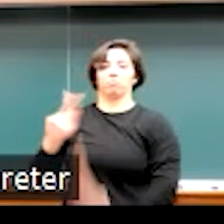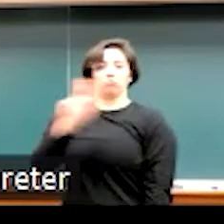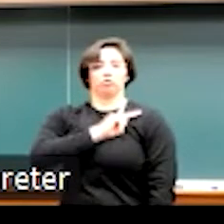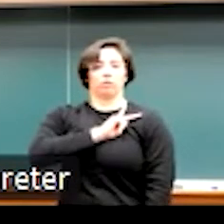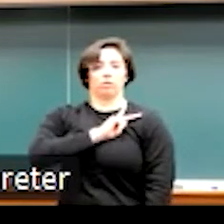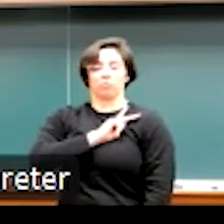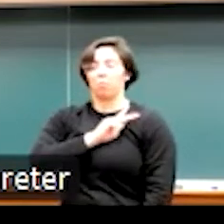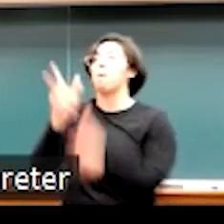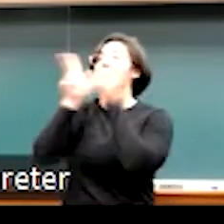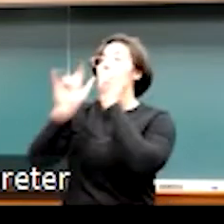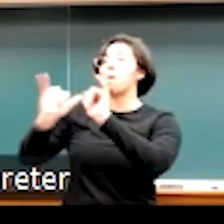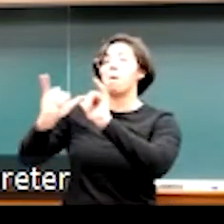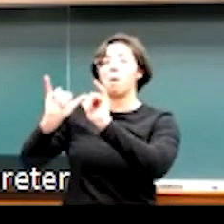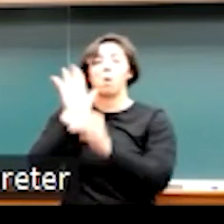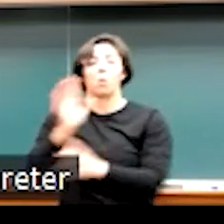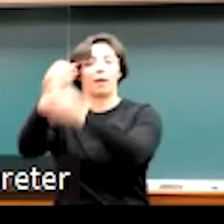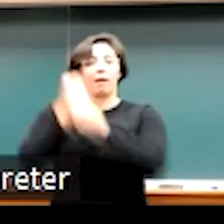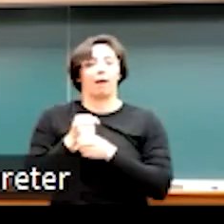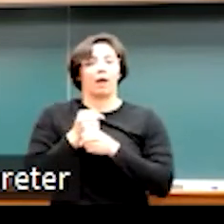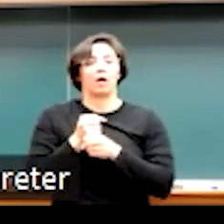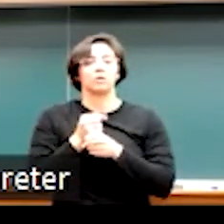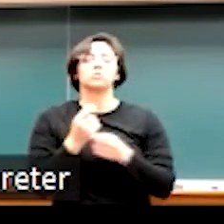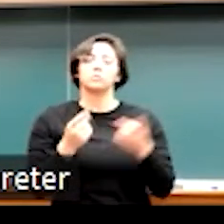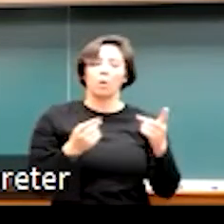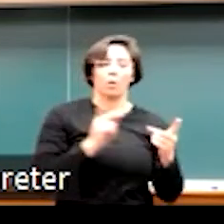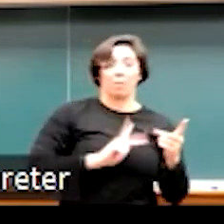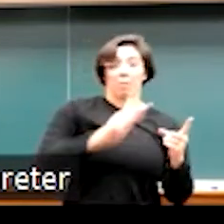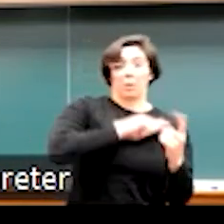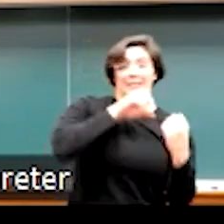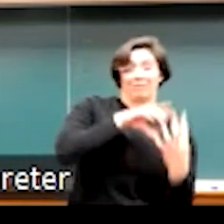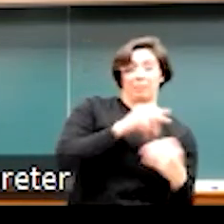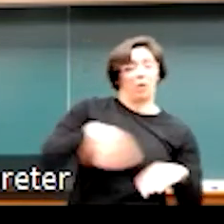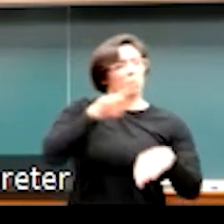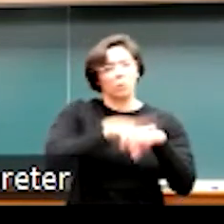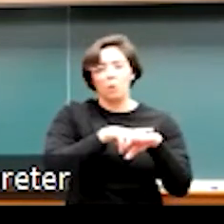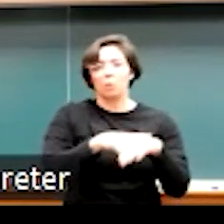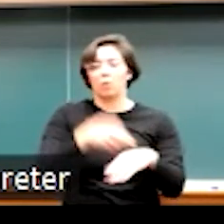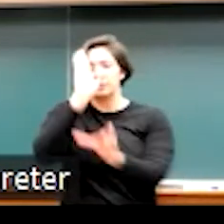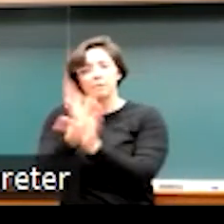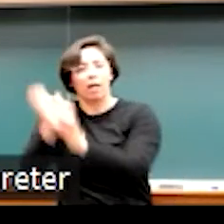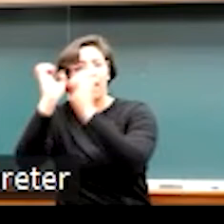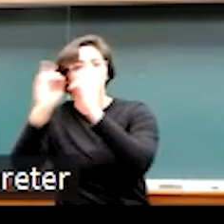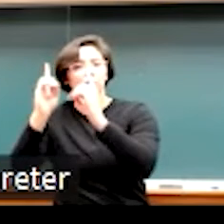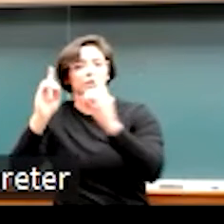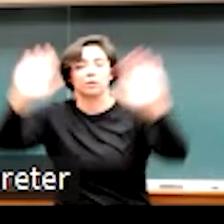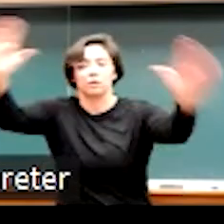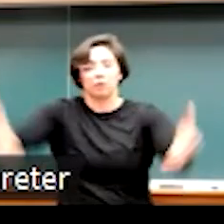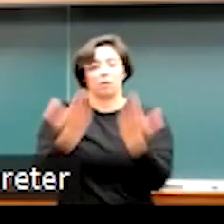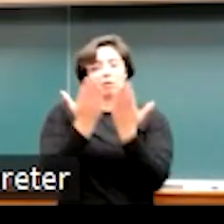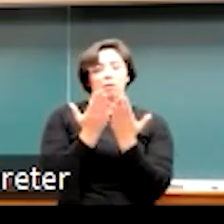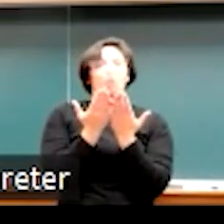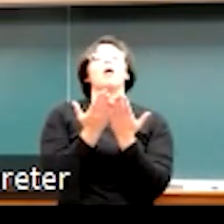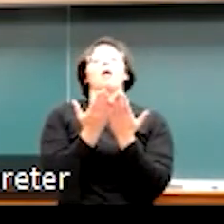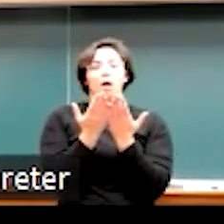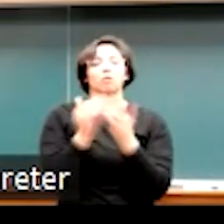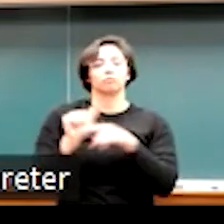spot. And that's what they're receiving. So it's this combination of personalized, normative, psychoeducational information, but not